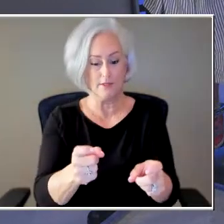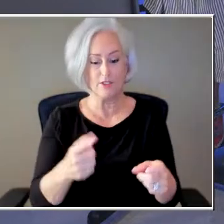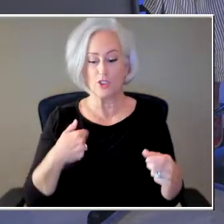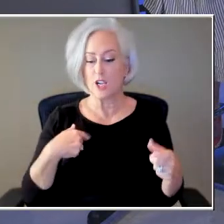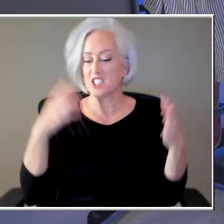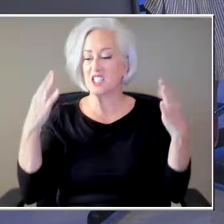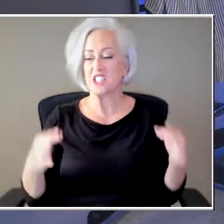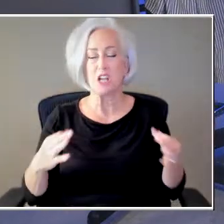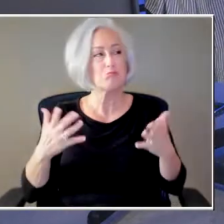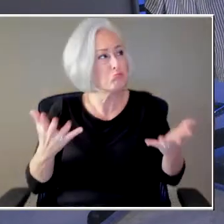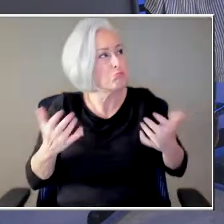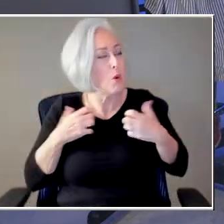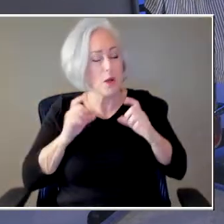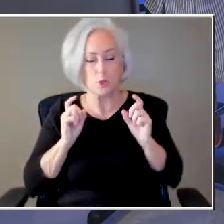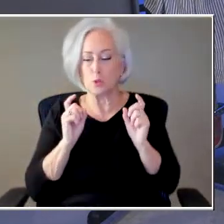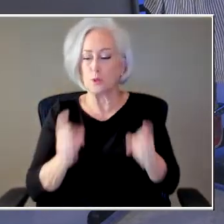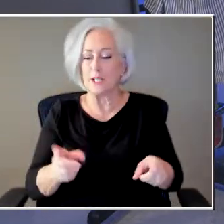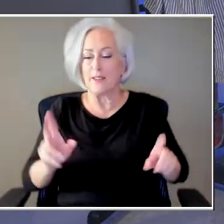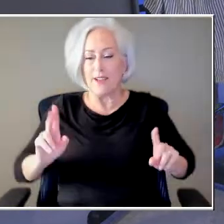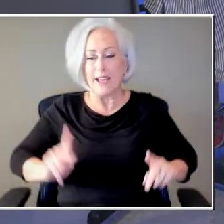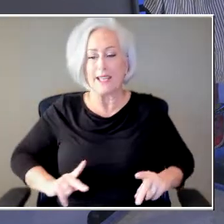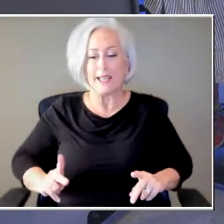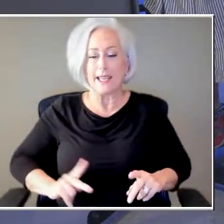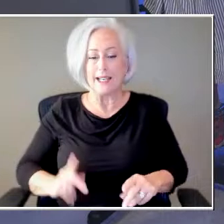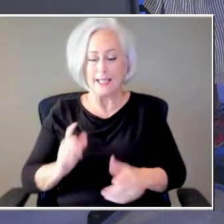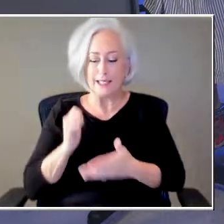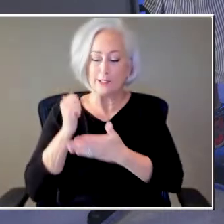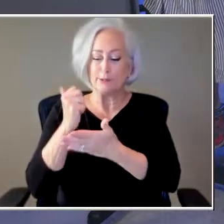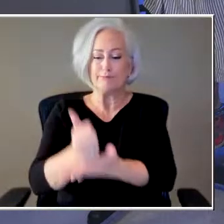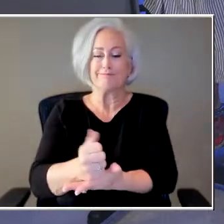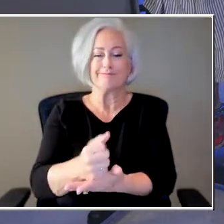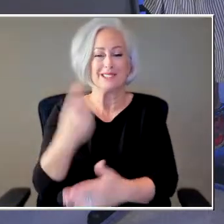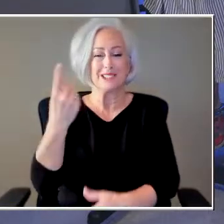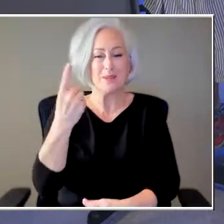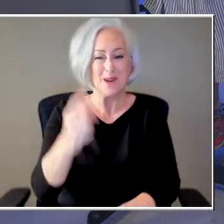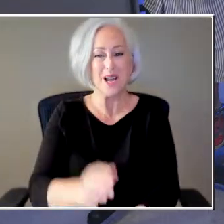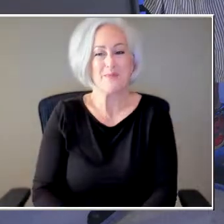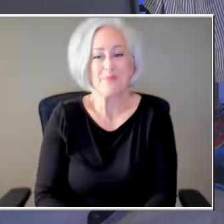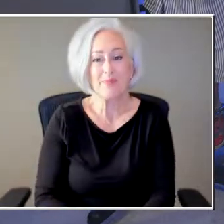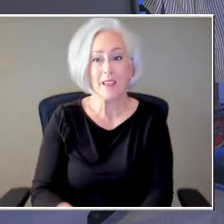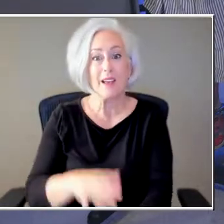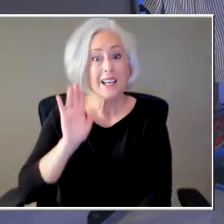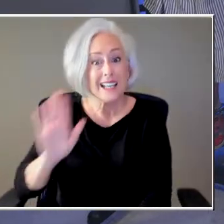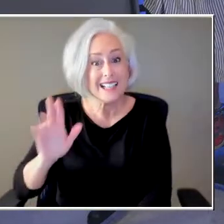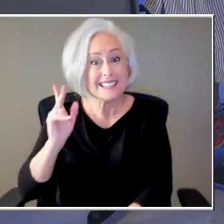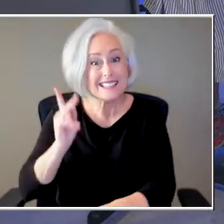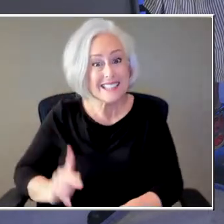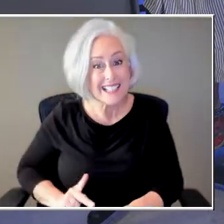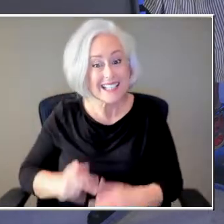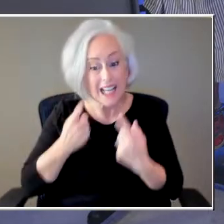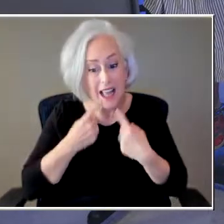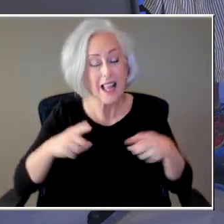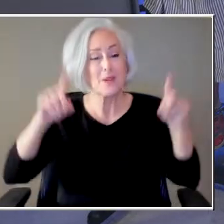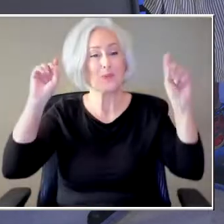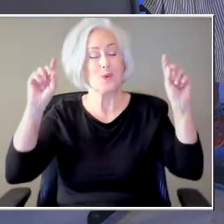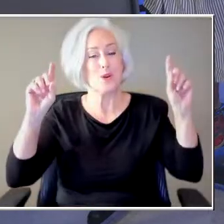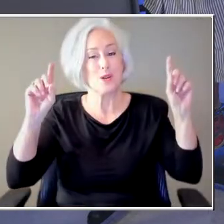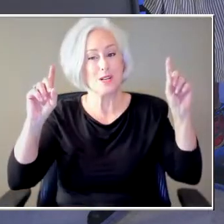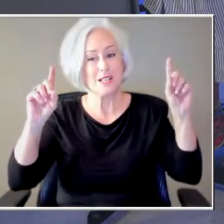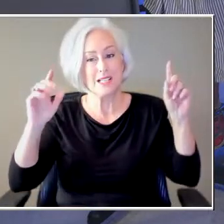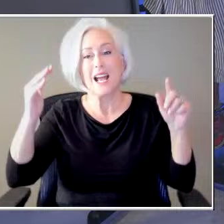to you. So such a fantastic story. And his kidney worked. It worked really well. I know it was a painful recovery,